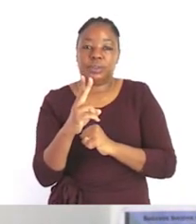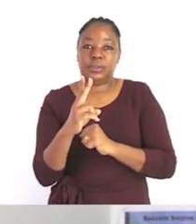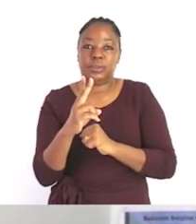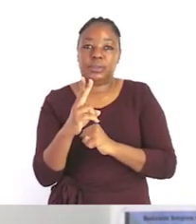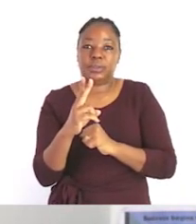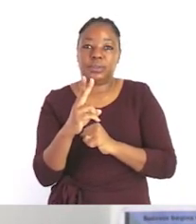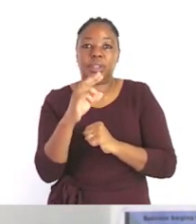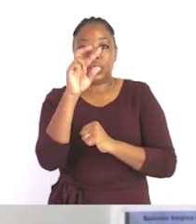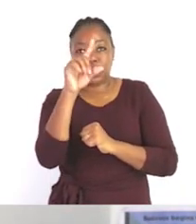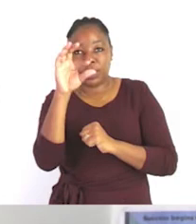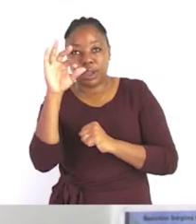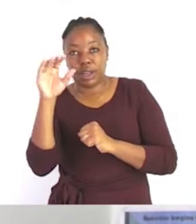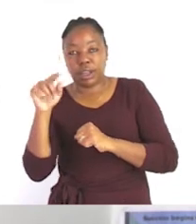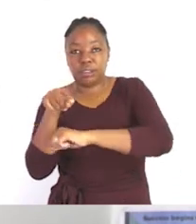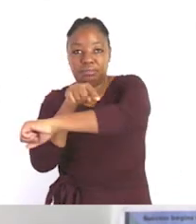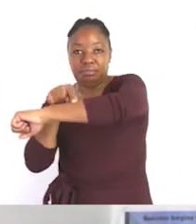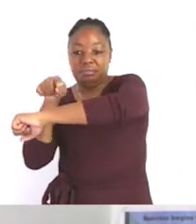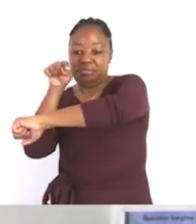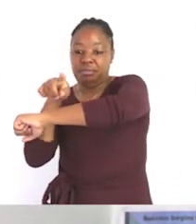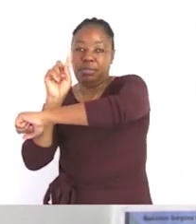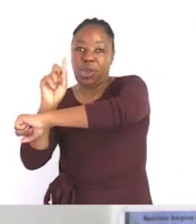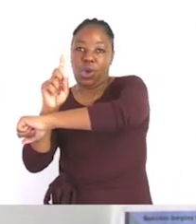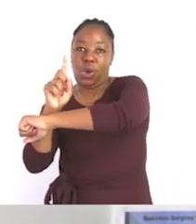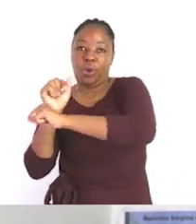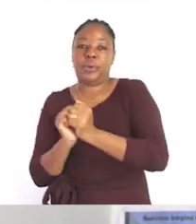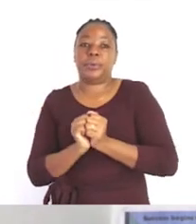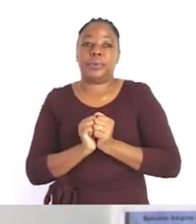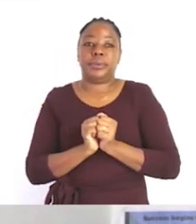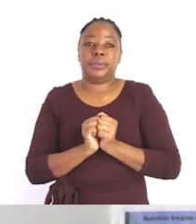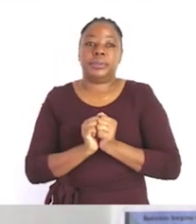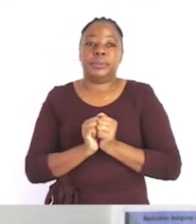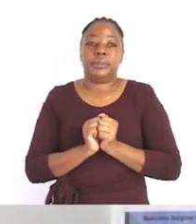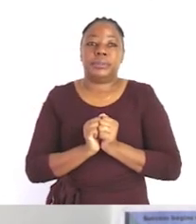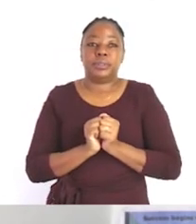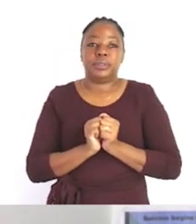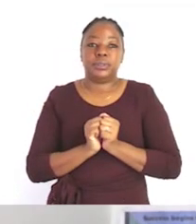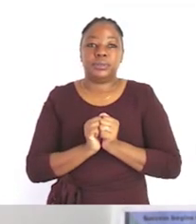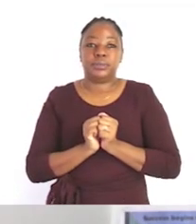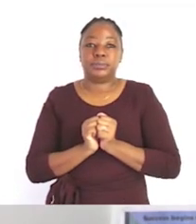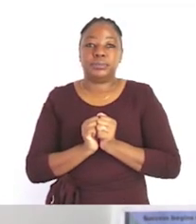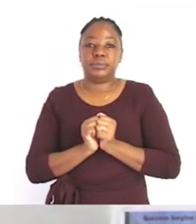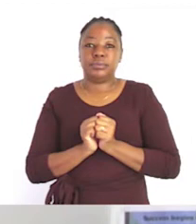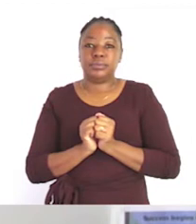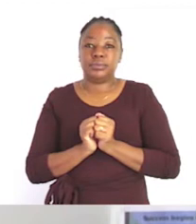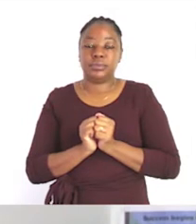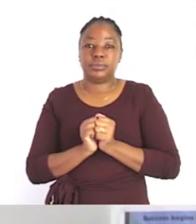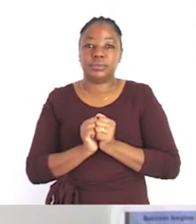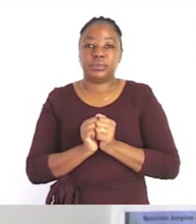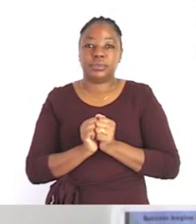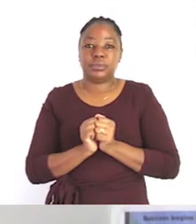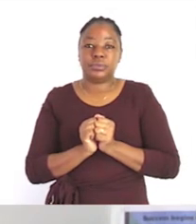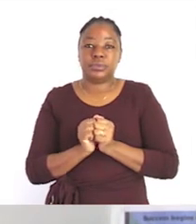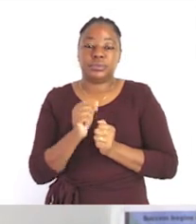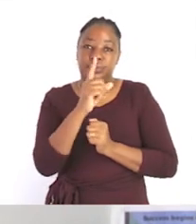write the next number. So let us take some chalk. And we are starting from